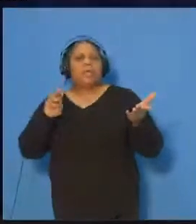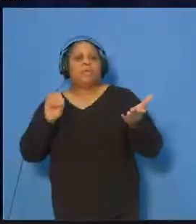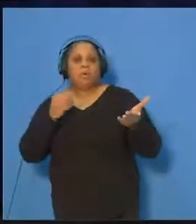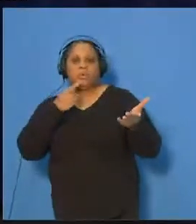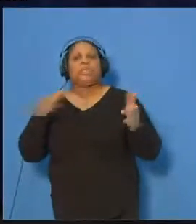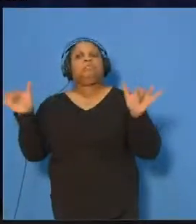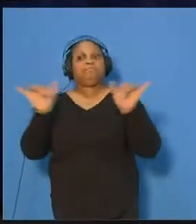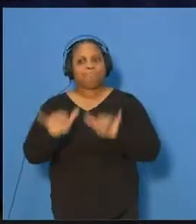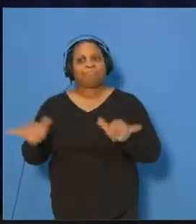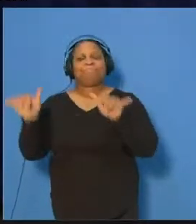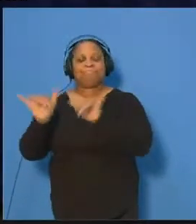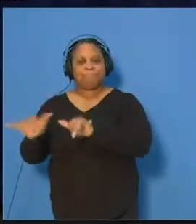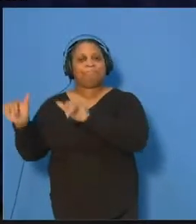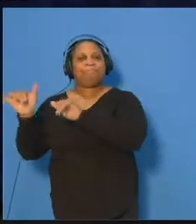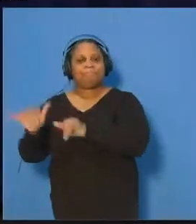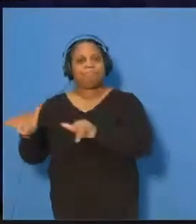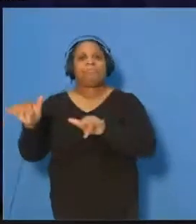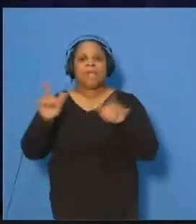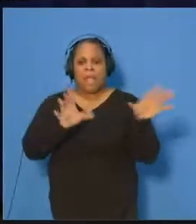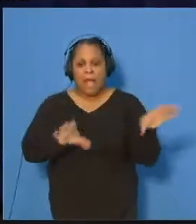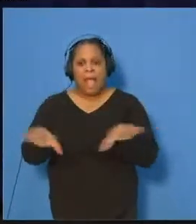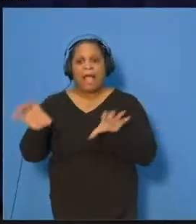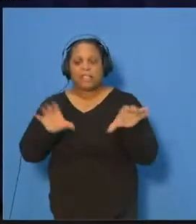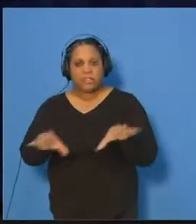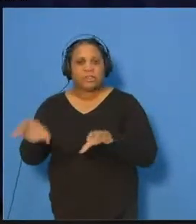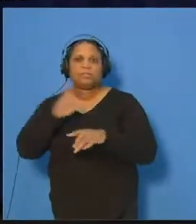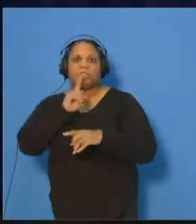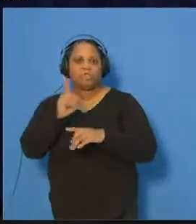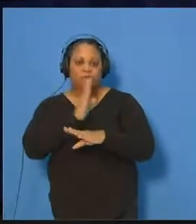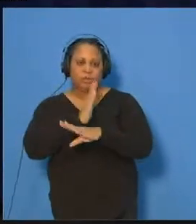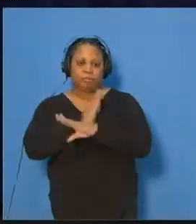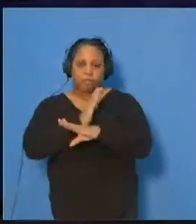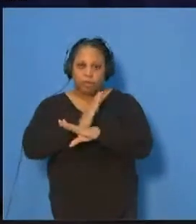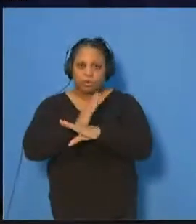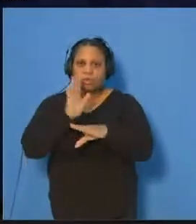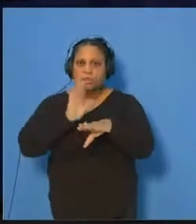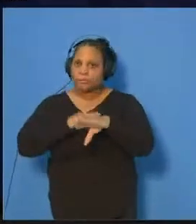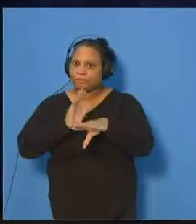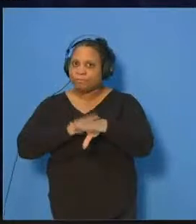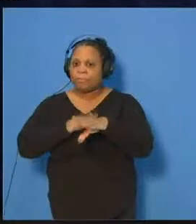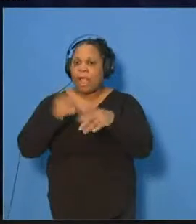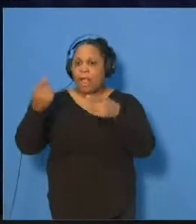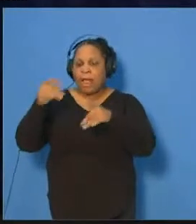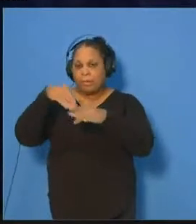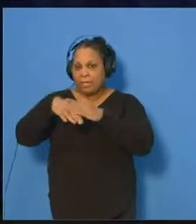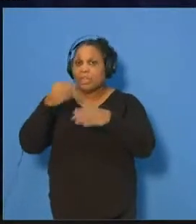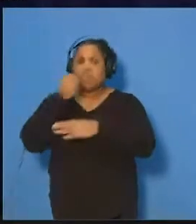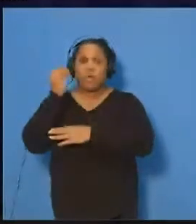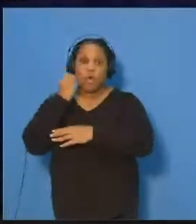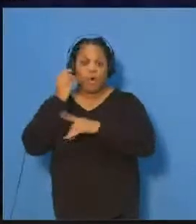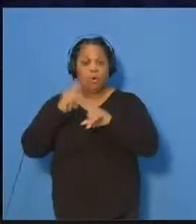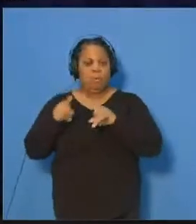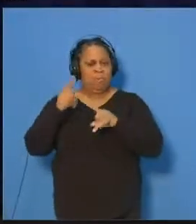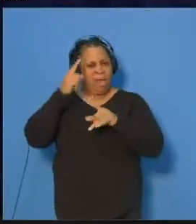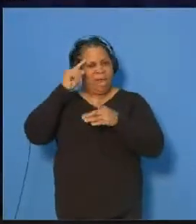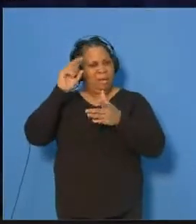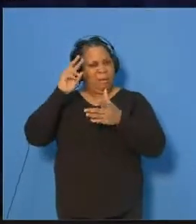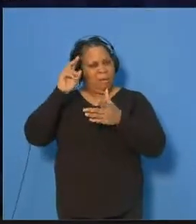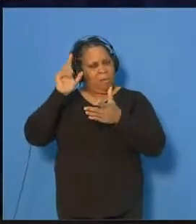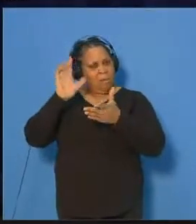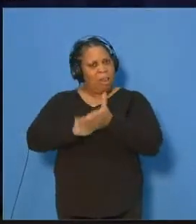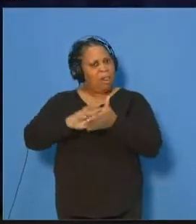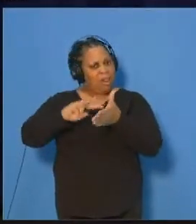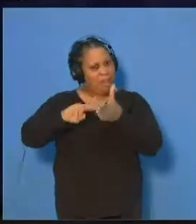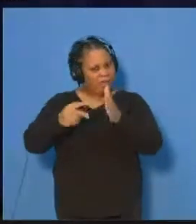same, making sure that the precautions were taken inside of the homes, etc. But I think getting back to the premise of your question is that we